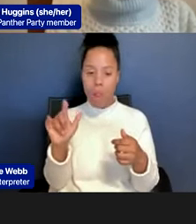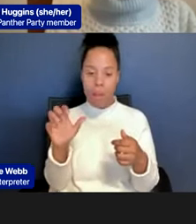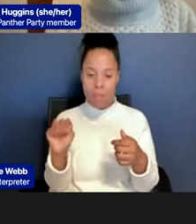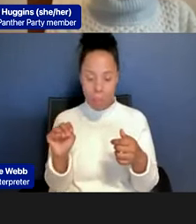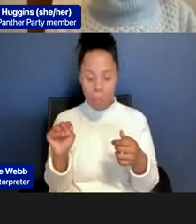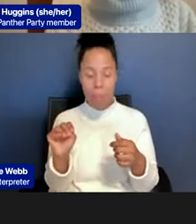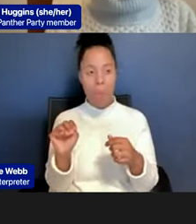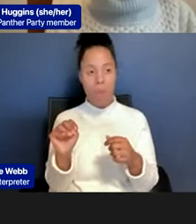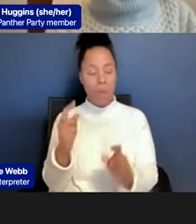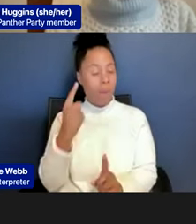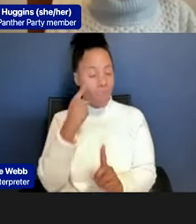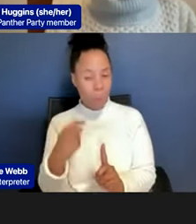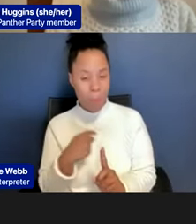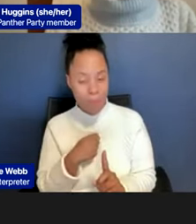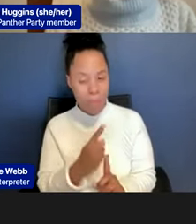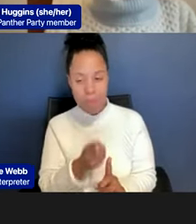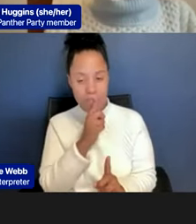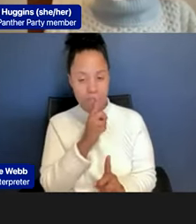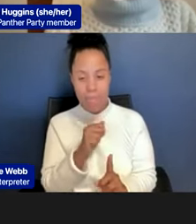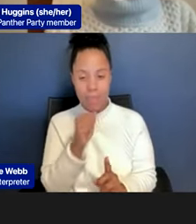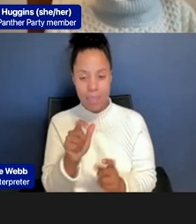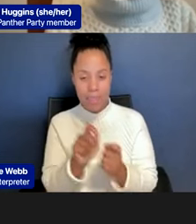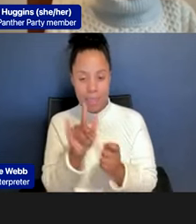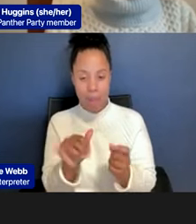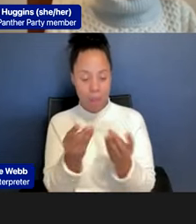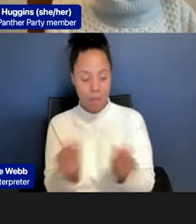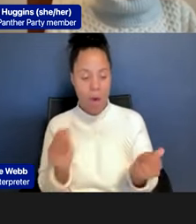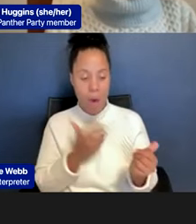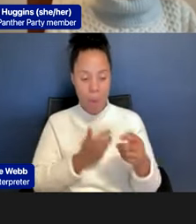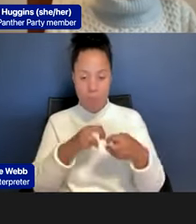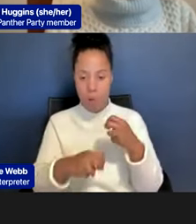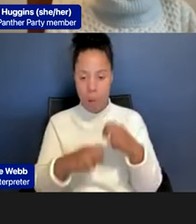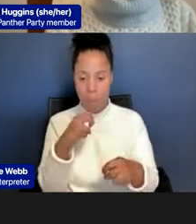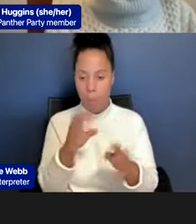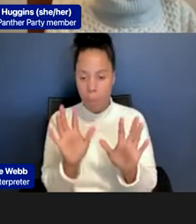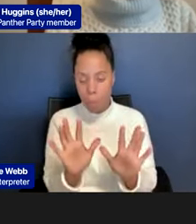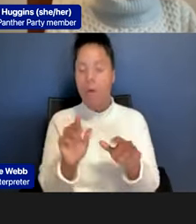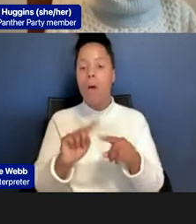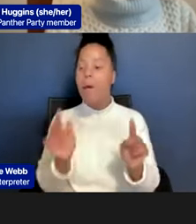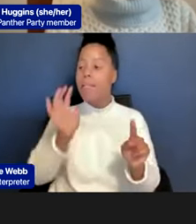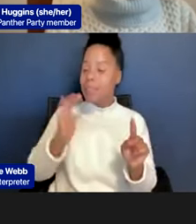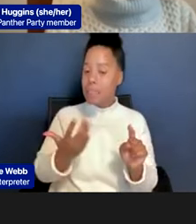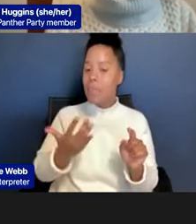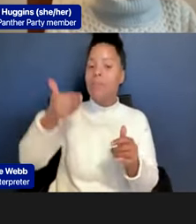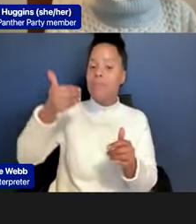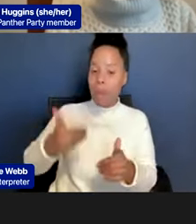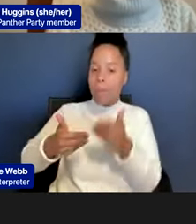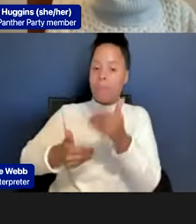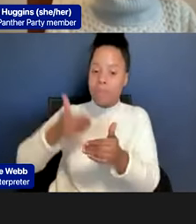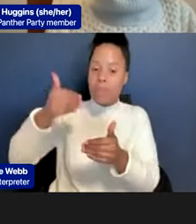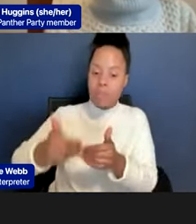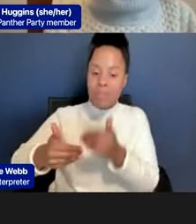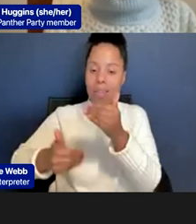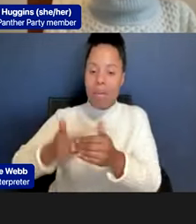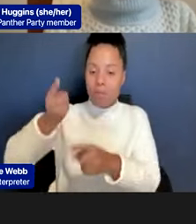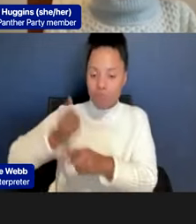doesn't necessarily solve our problem by itself, but it seems to be, for me, steps in the direction of how we move forward